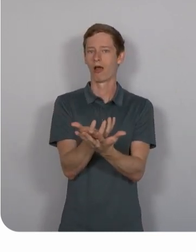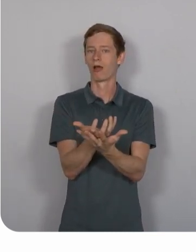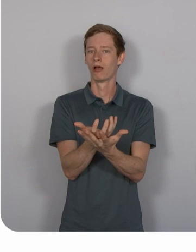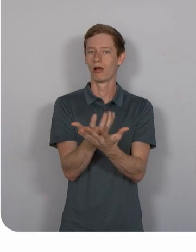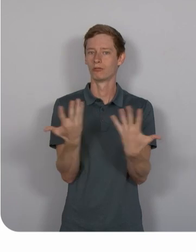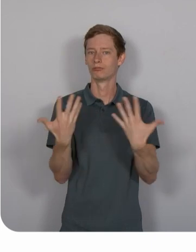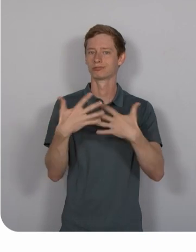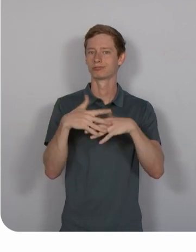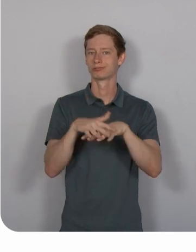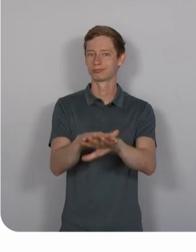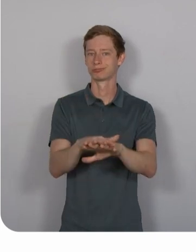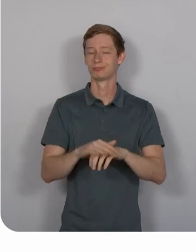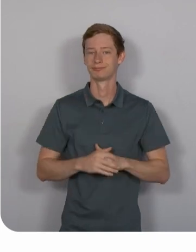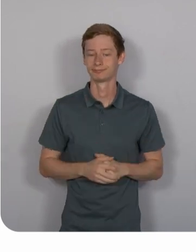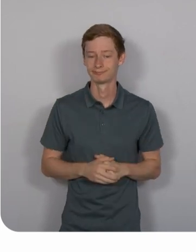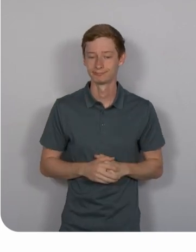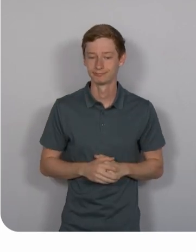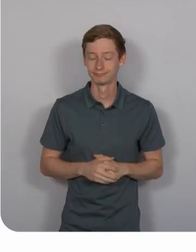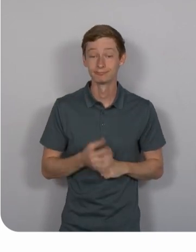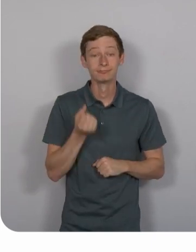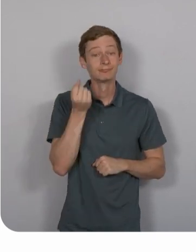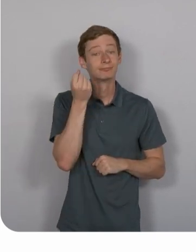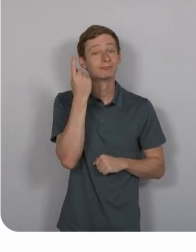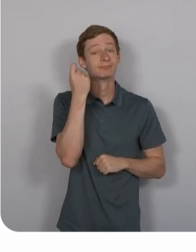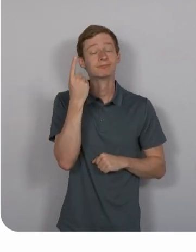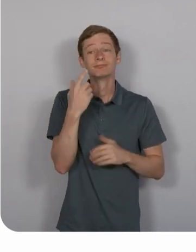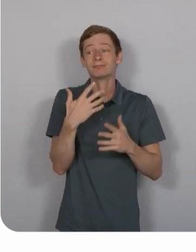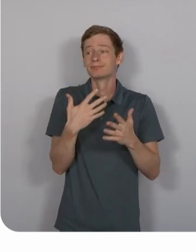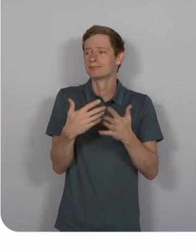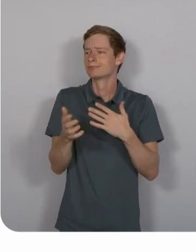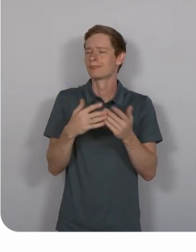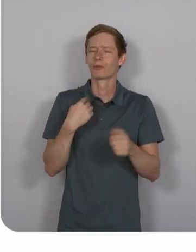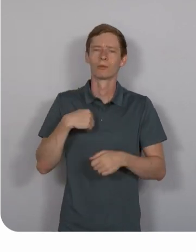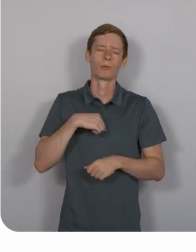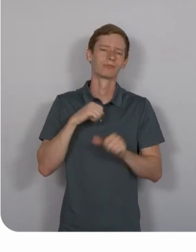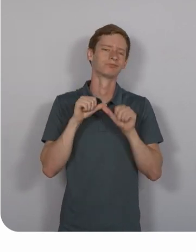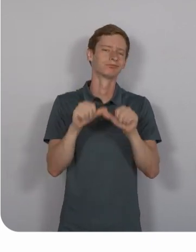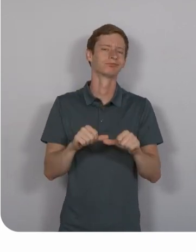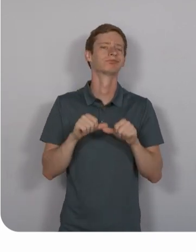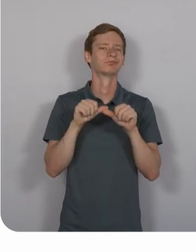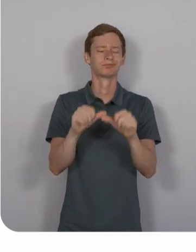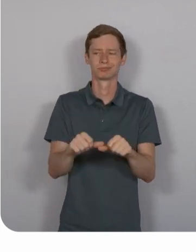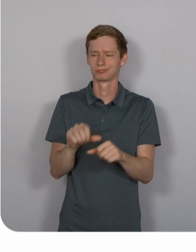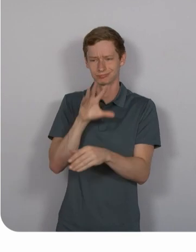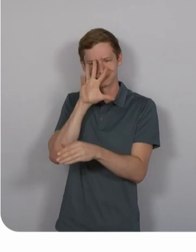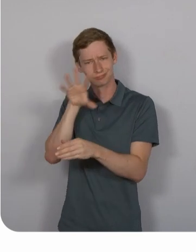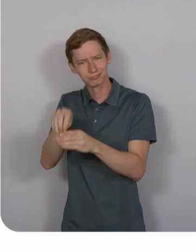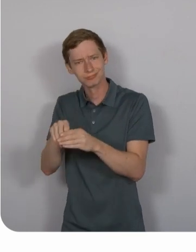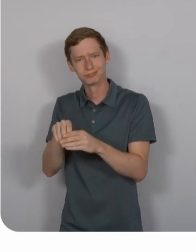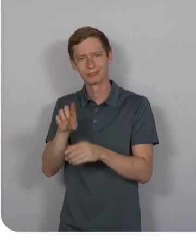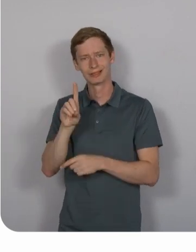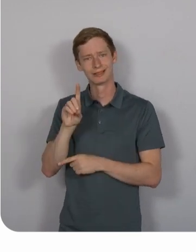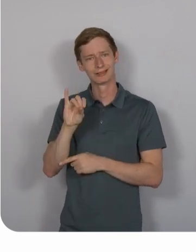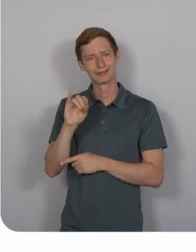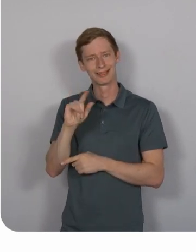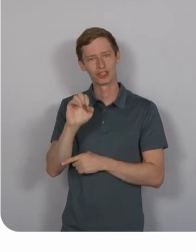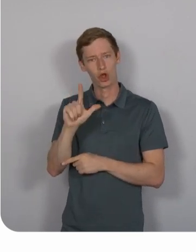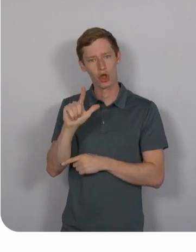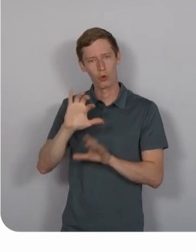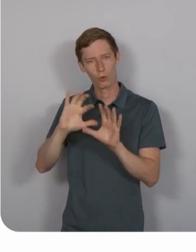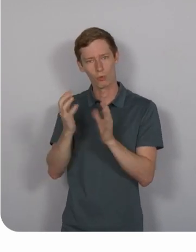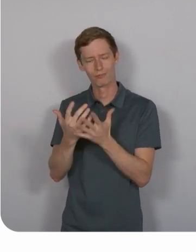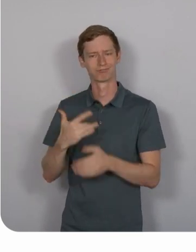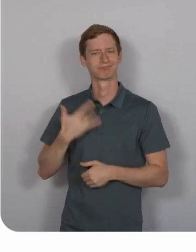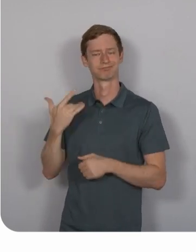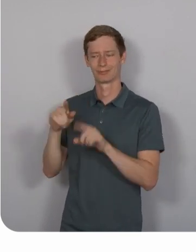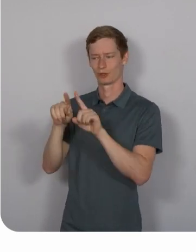that we're building. But even though we constantly are touching the digital world, it's mostly through